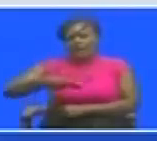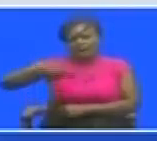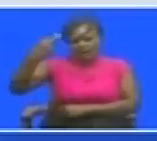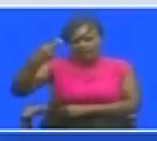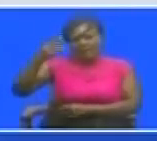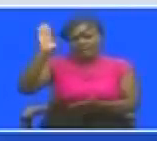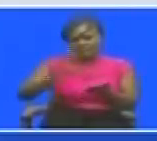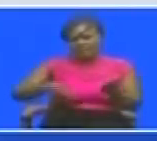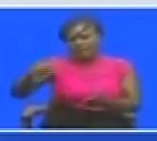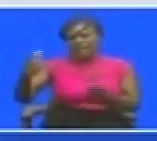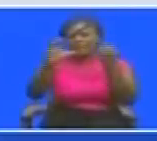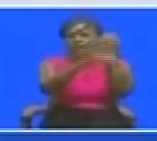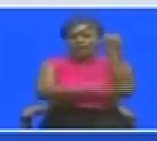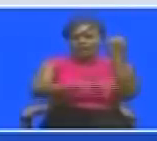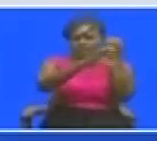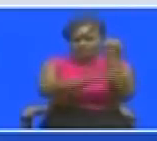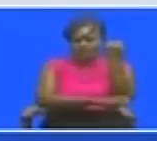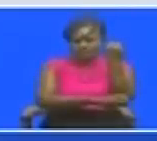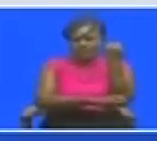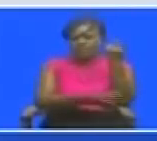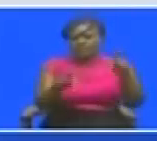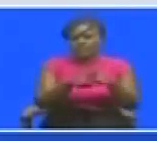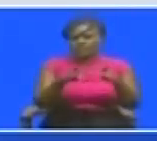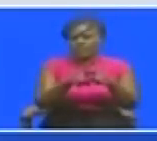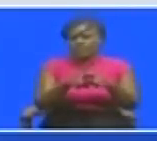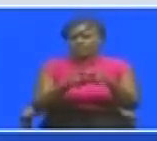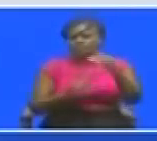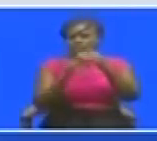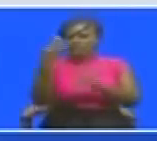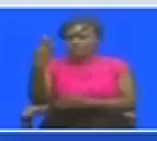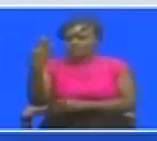peers in the sub-Saharan region, who are expected to post an average growth rate of